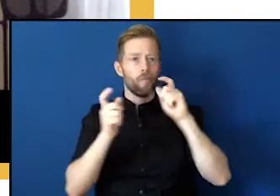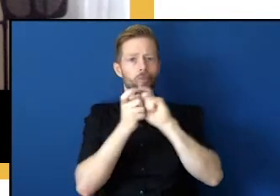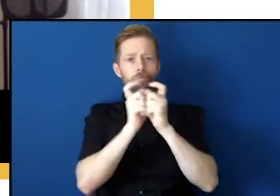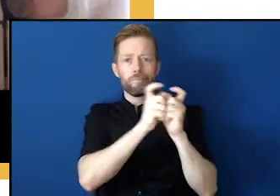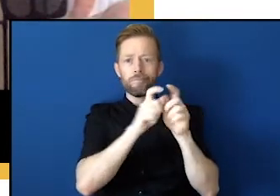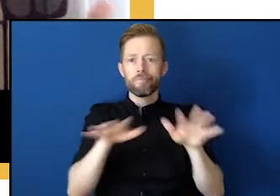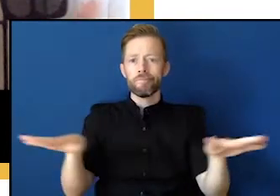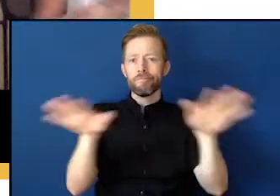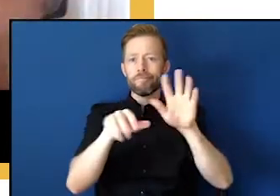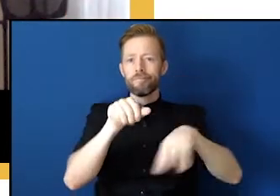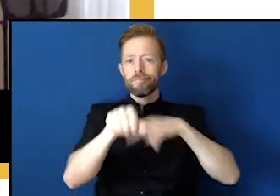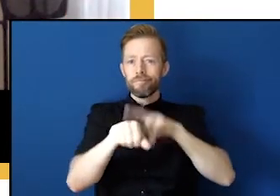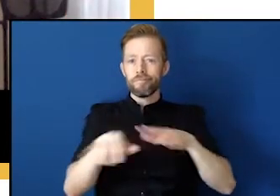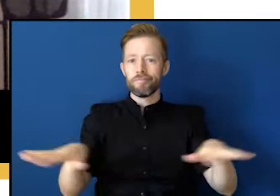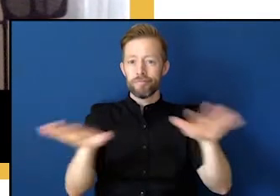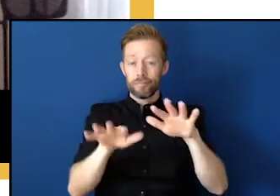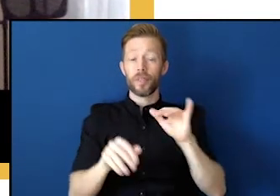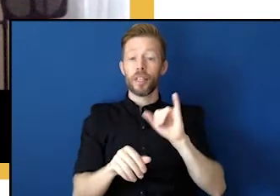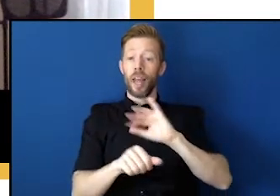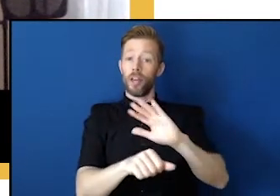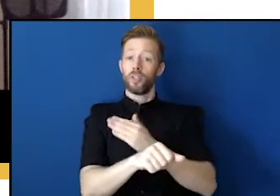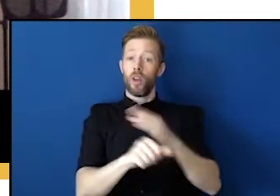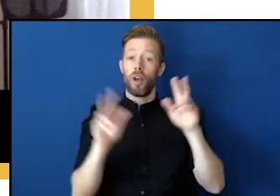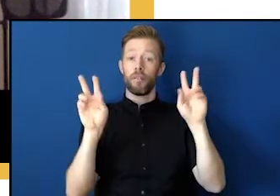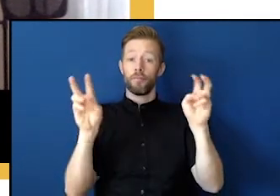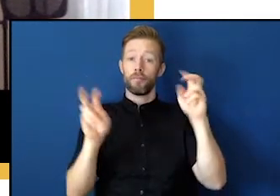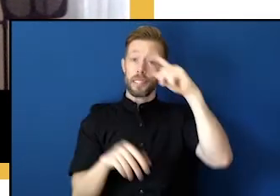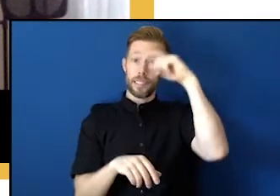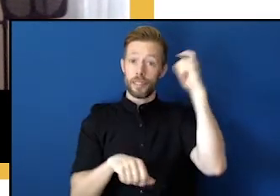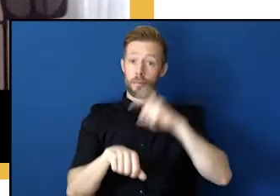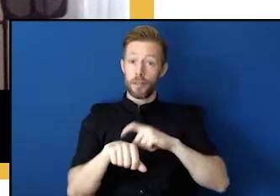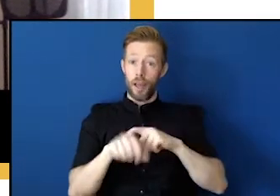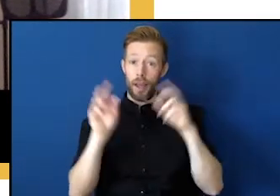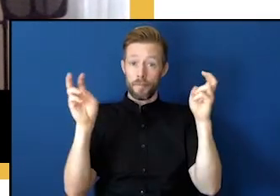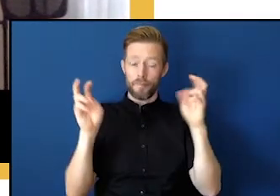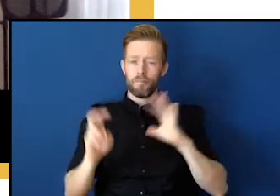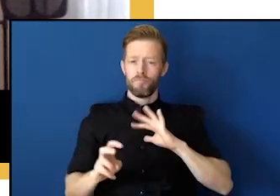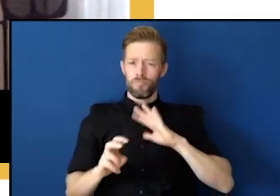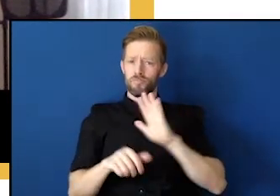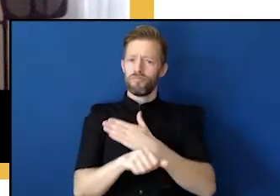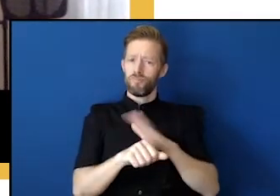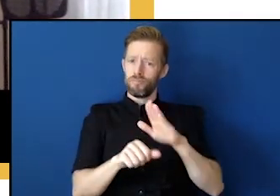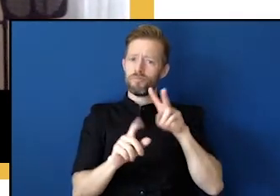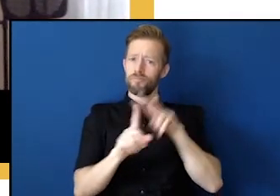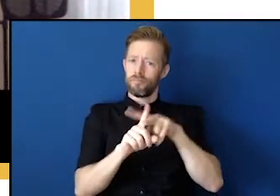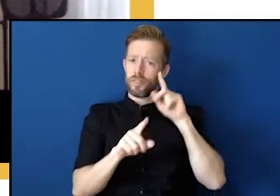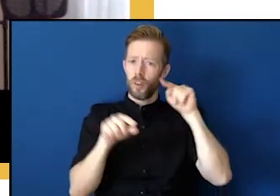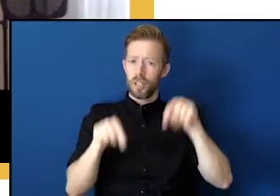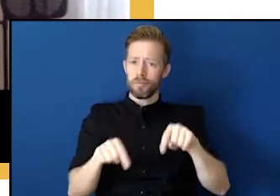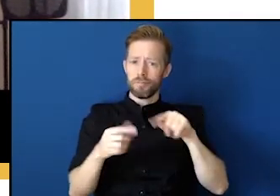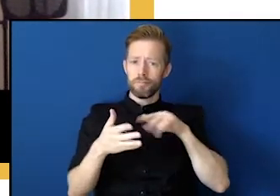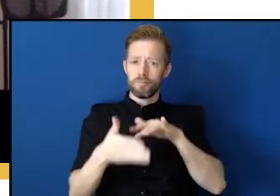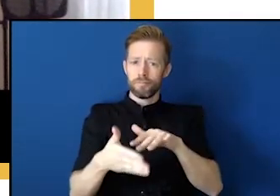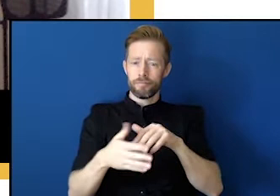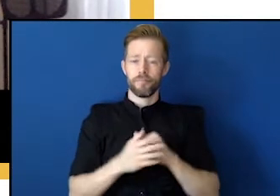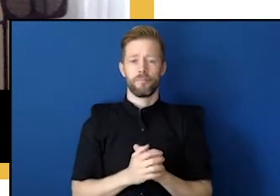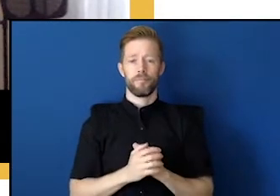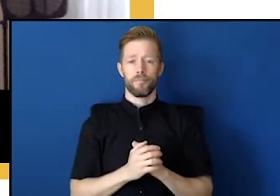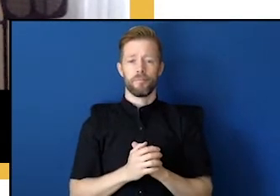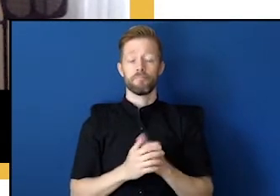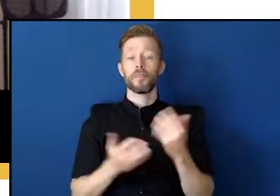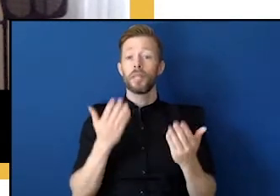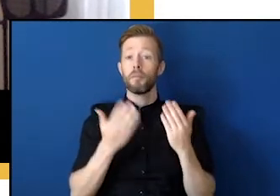in nature and all around them. The song Summertime is a great song for teachers to use in this unit of